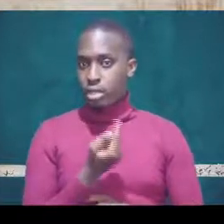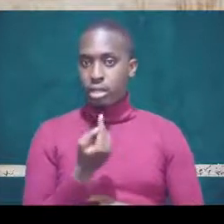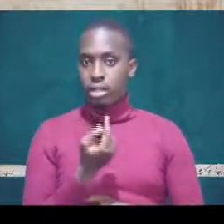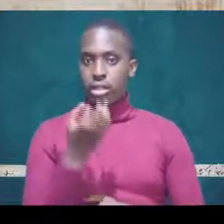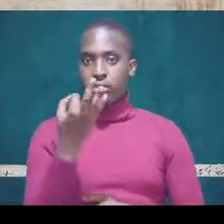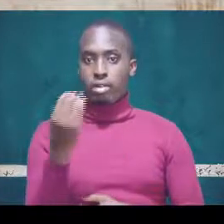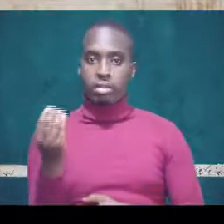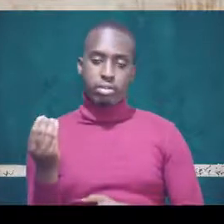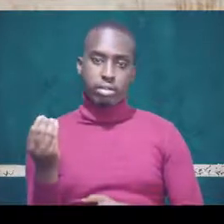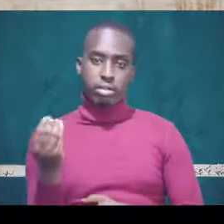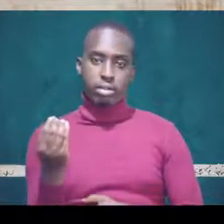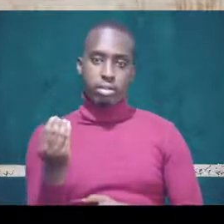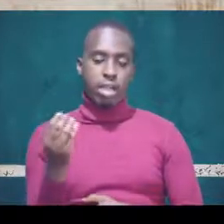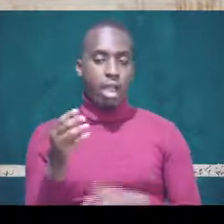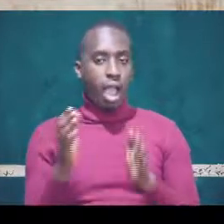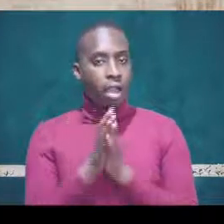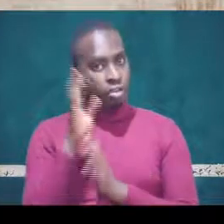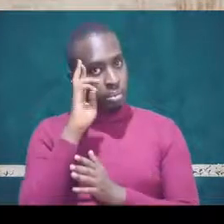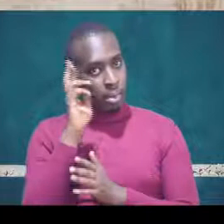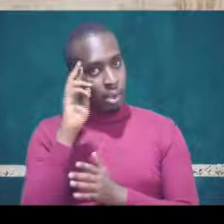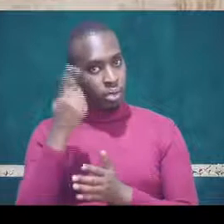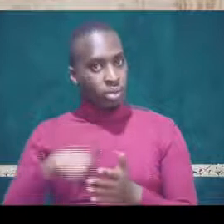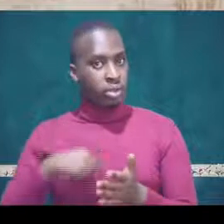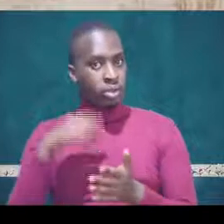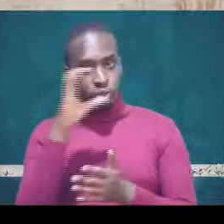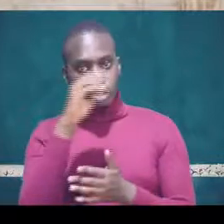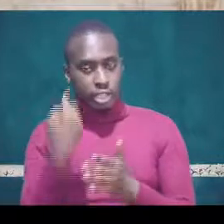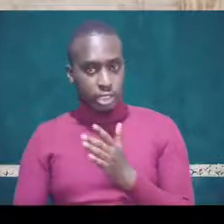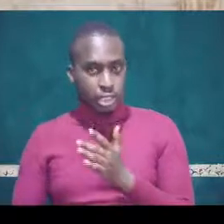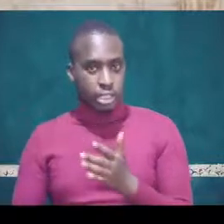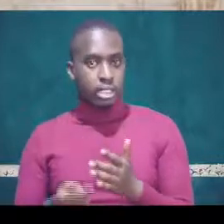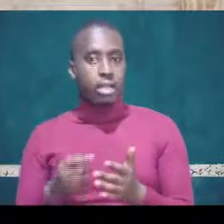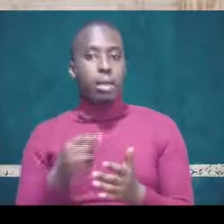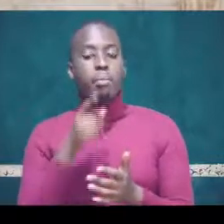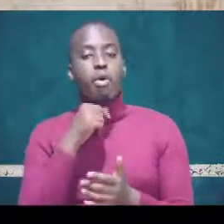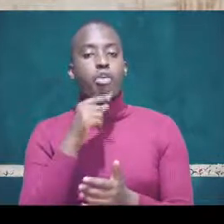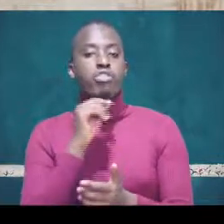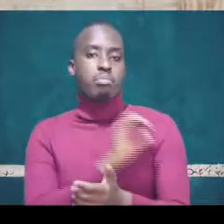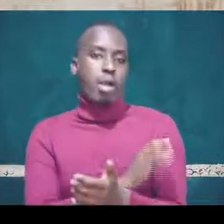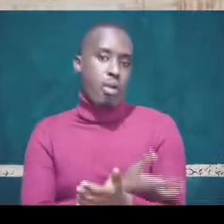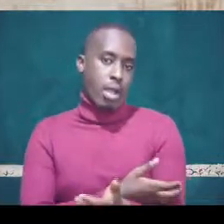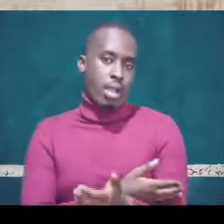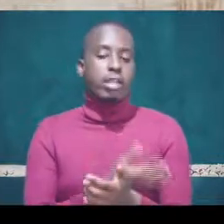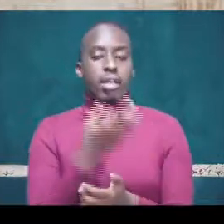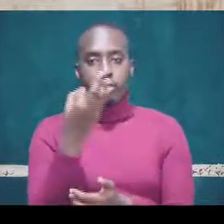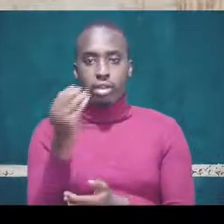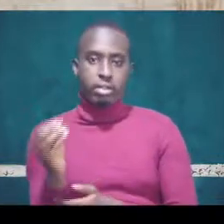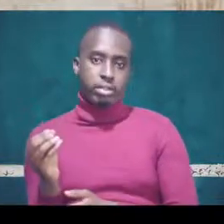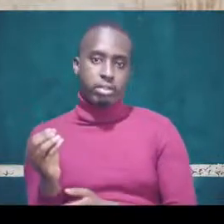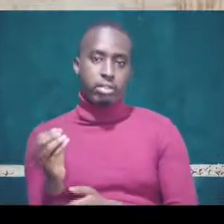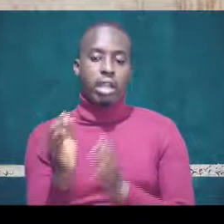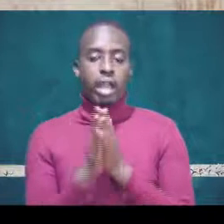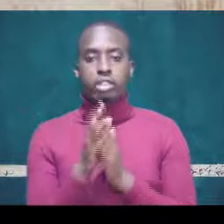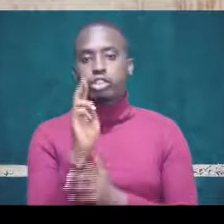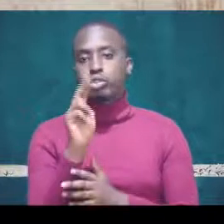300. And remember what we are calculating. We are calculating the boy's power, which is 300. And the